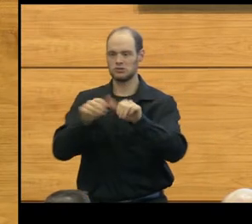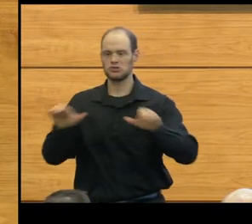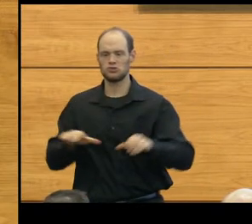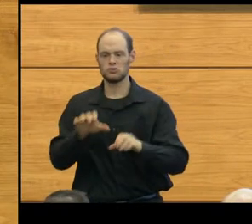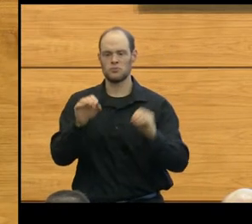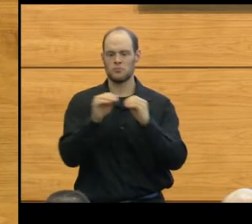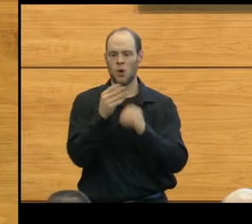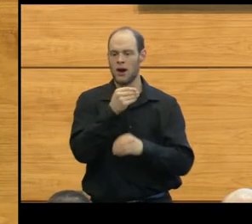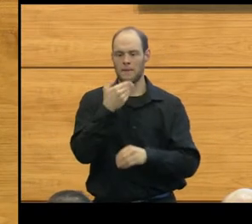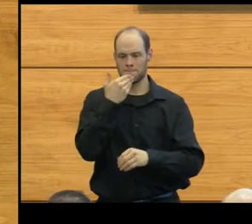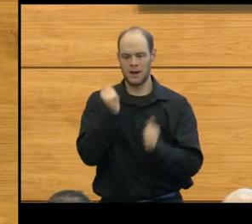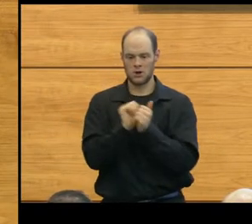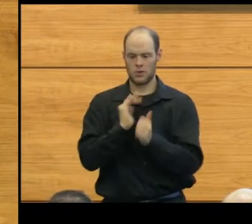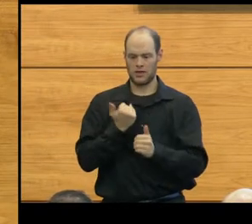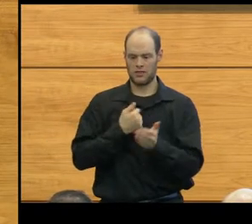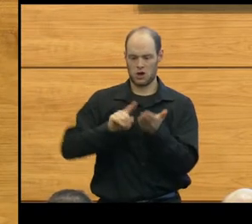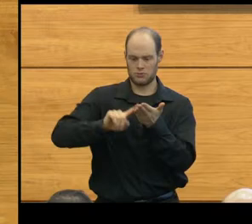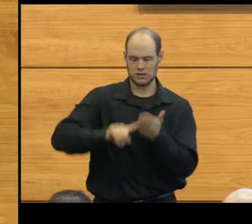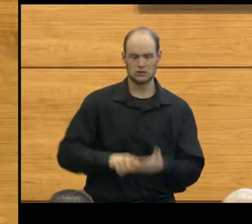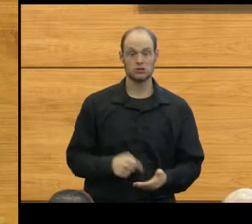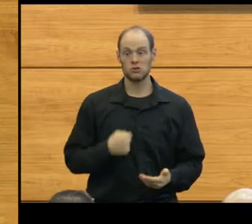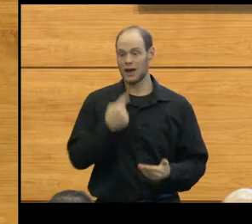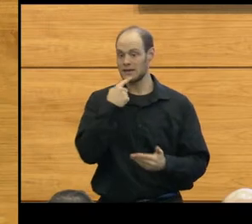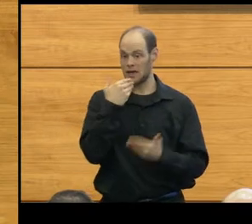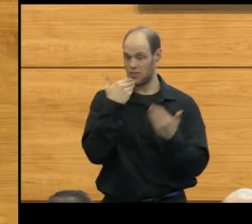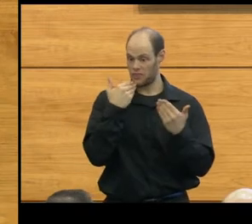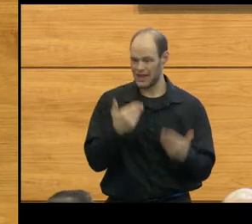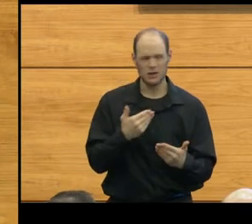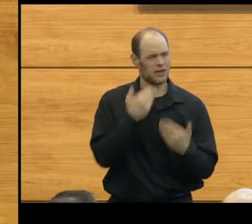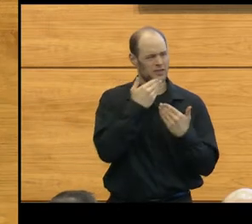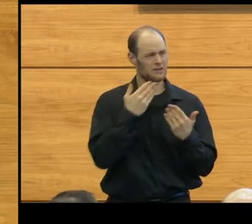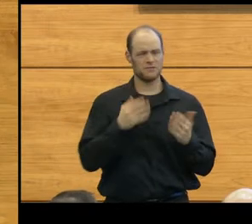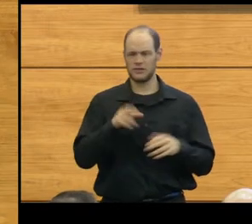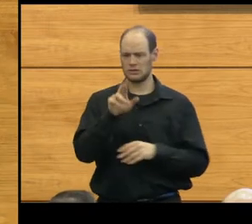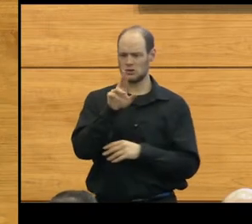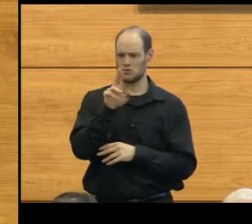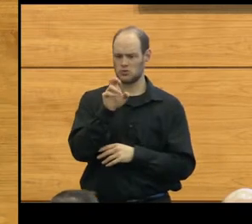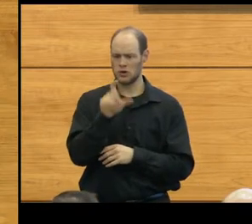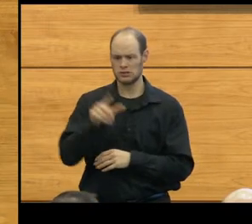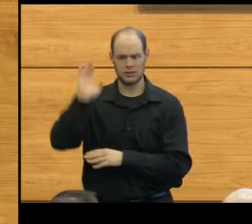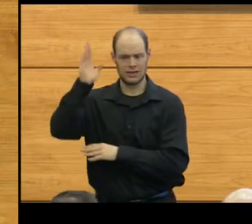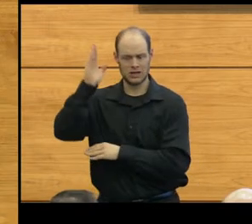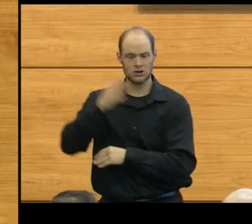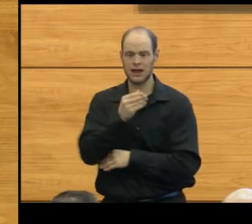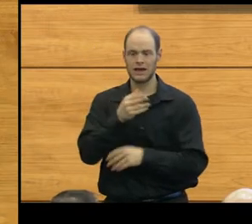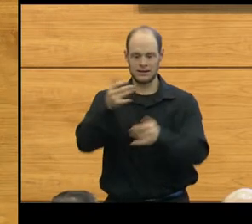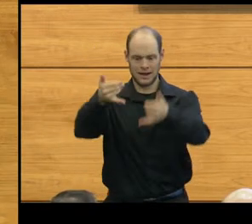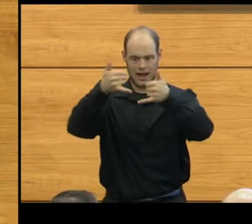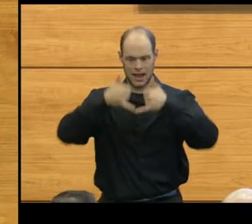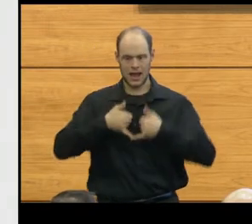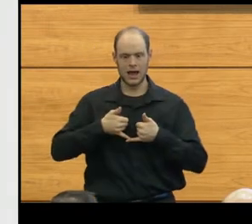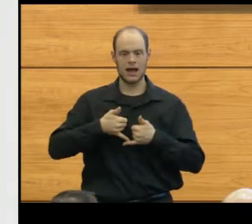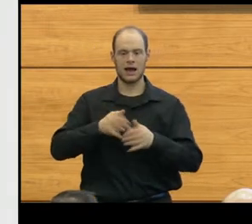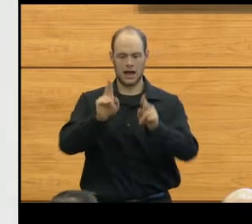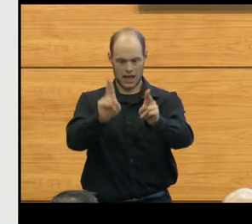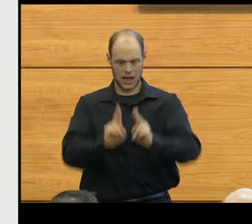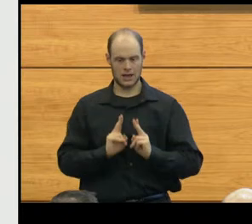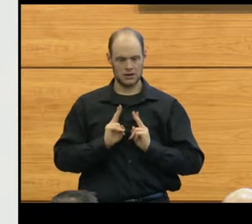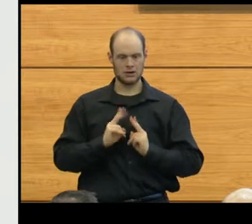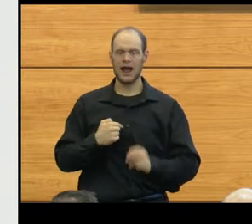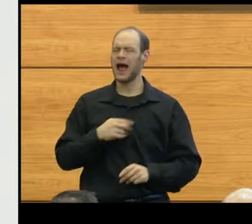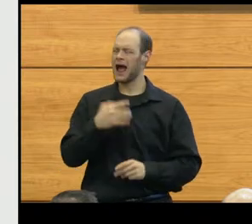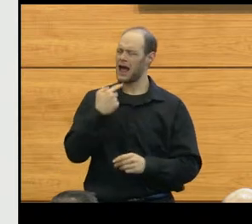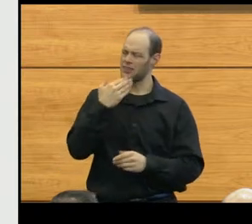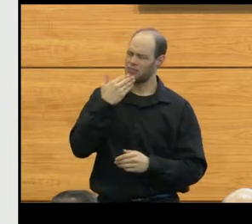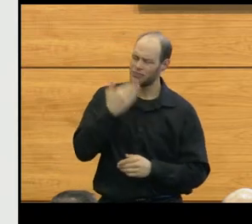and better in our research. And so I say thank you. Thank you for this Russel Lectureship and for this honor. And I thank the